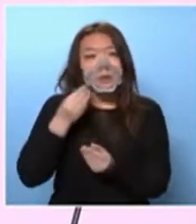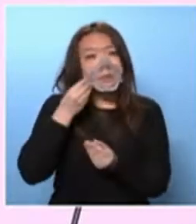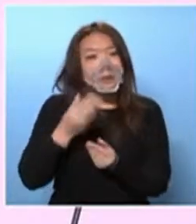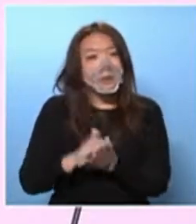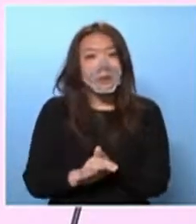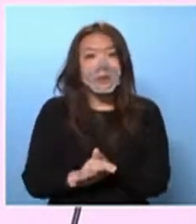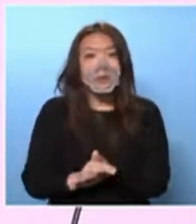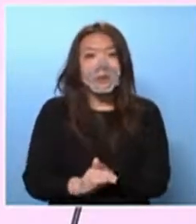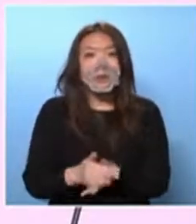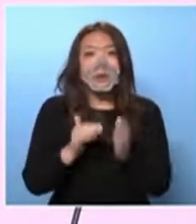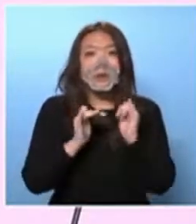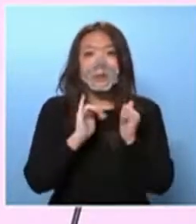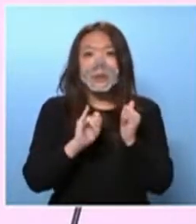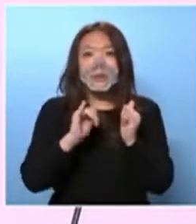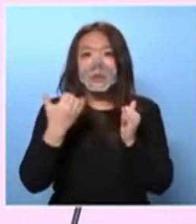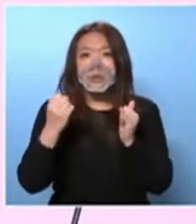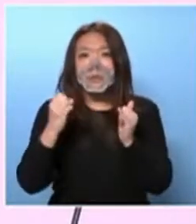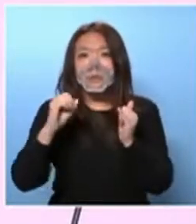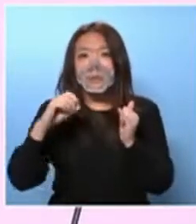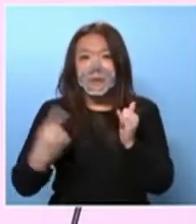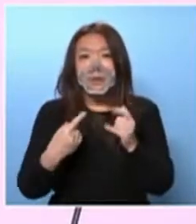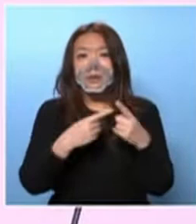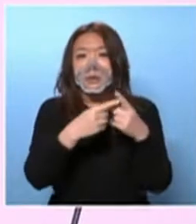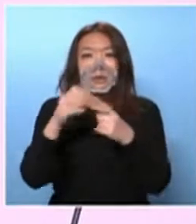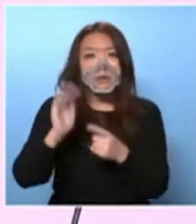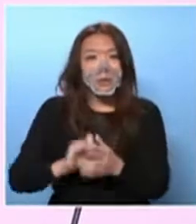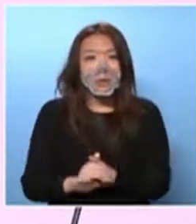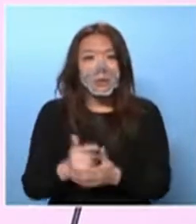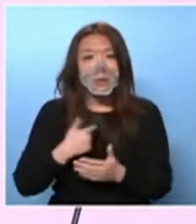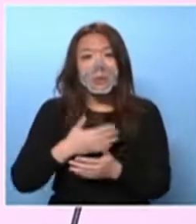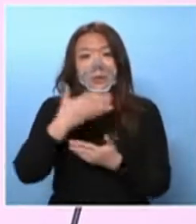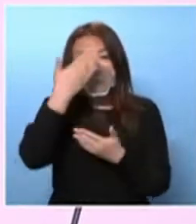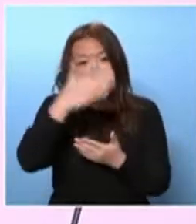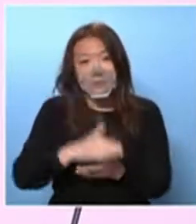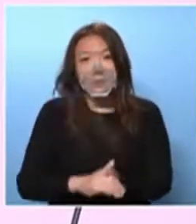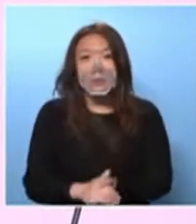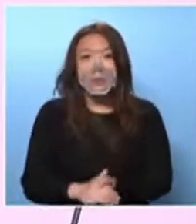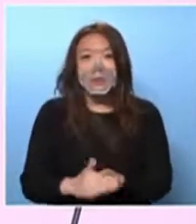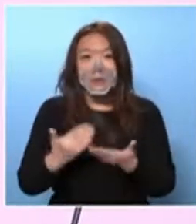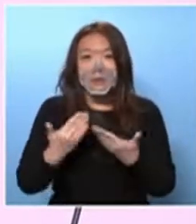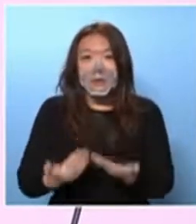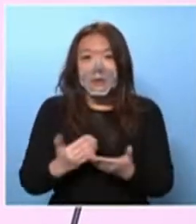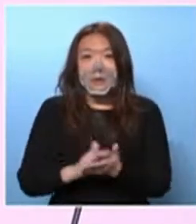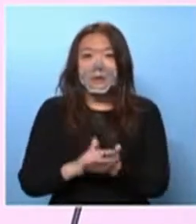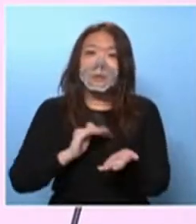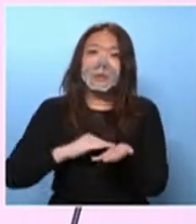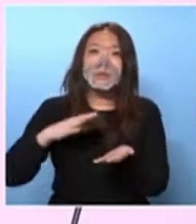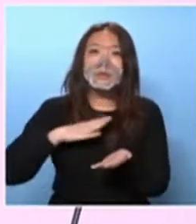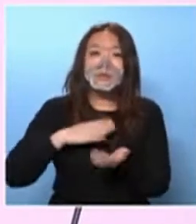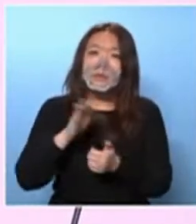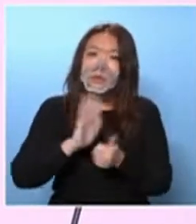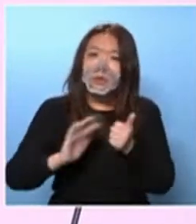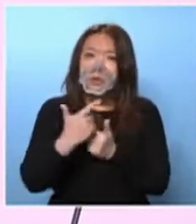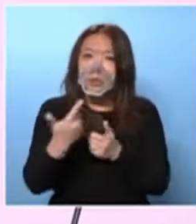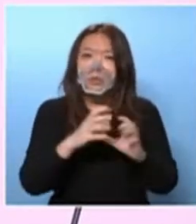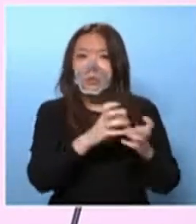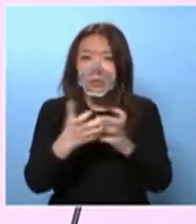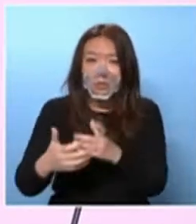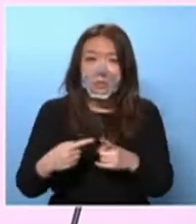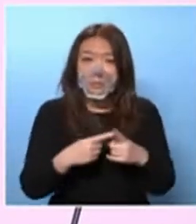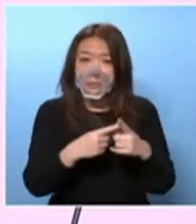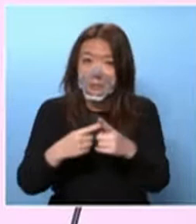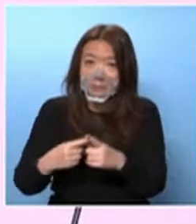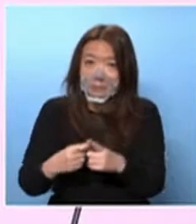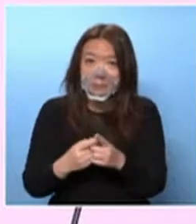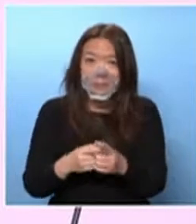The scheme is expected to benefit about 6.6 million people. I fully understand that this wave of epidemic